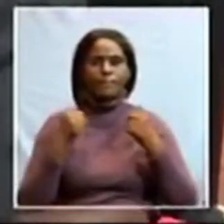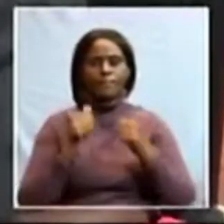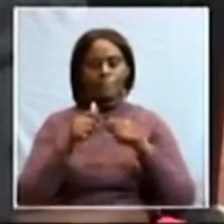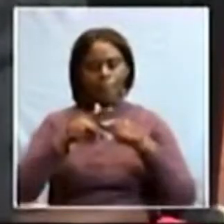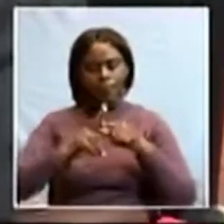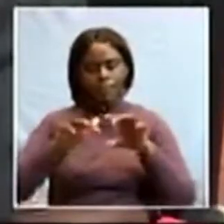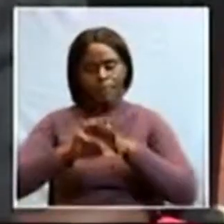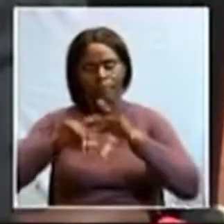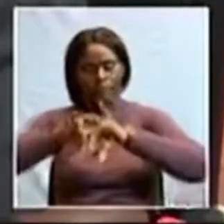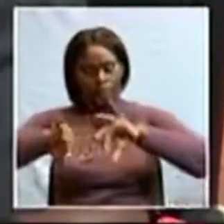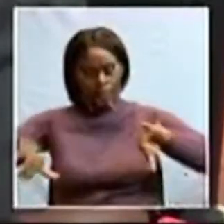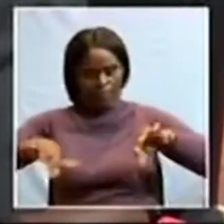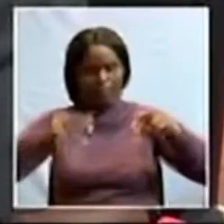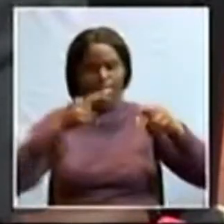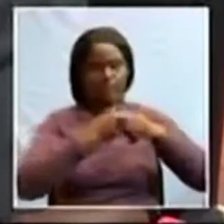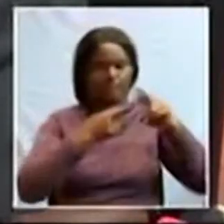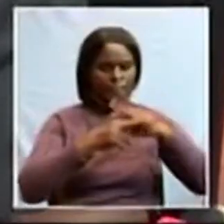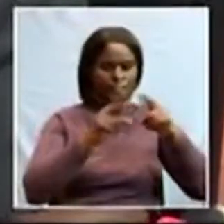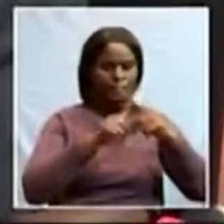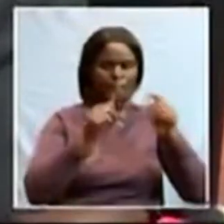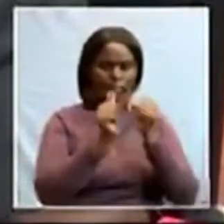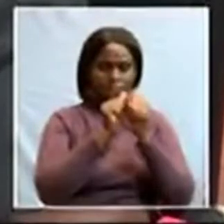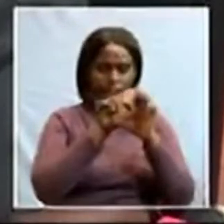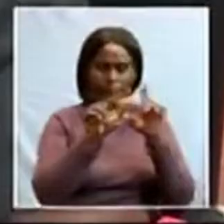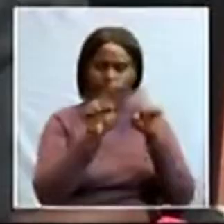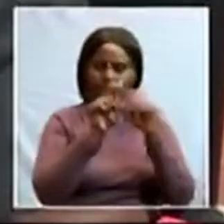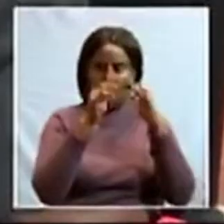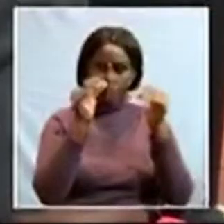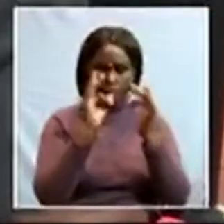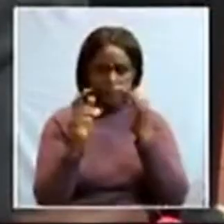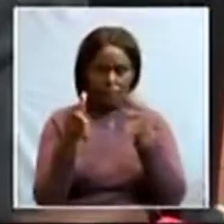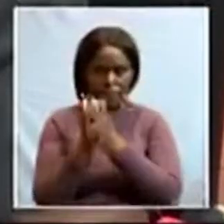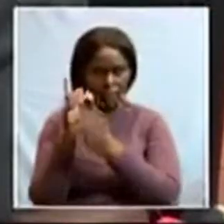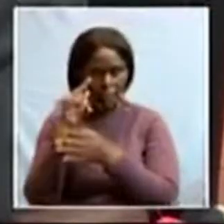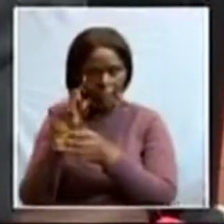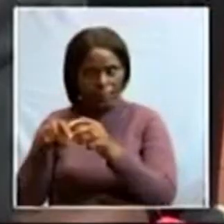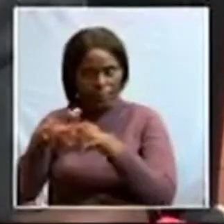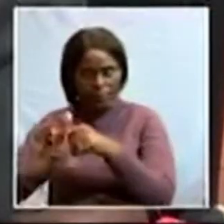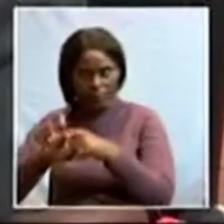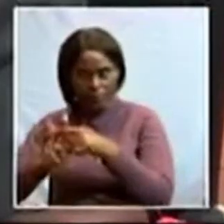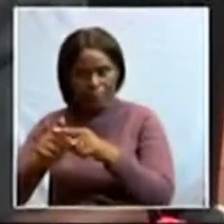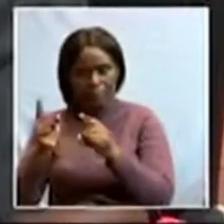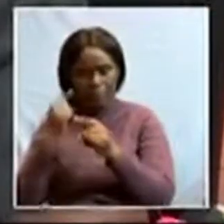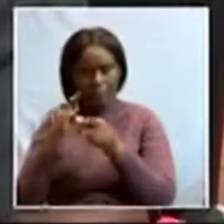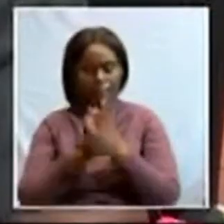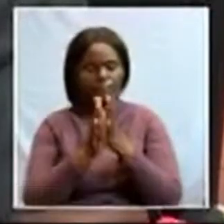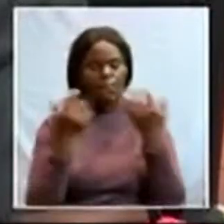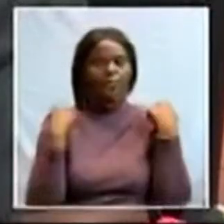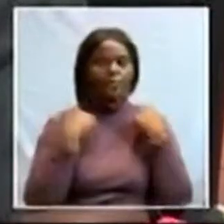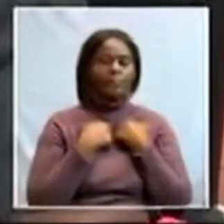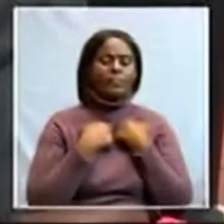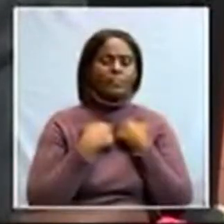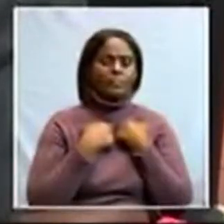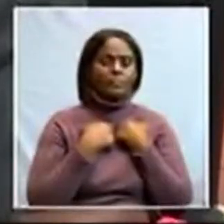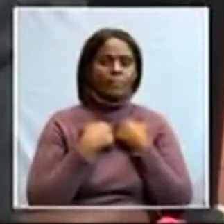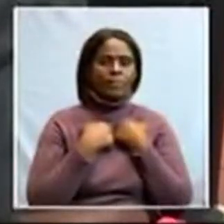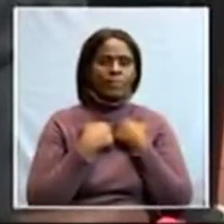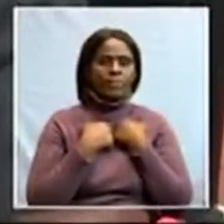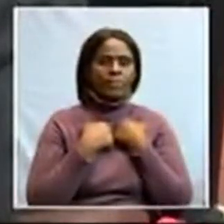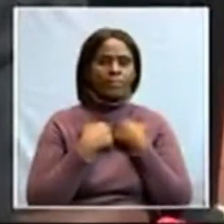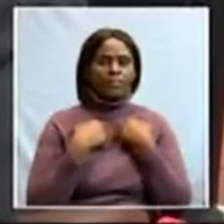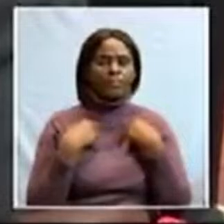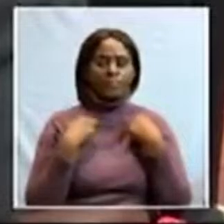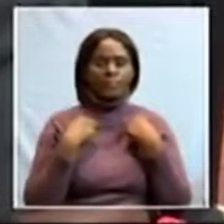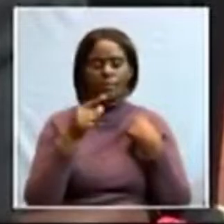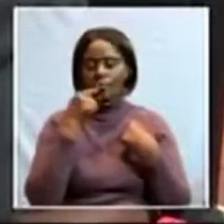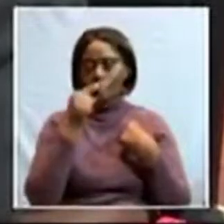in separate rooms, but within the same house. So if someone asks for a spanner and asks for a cloth, for your clothing,